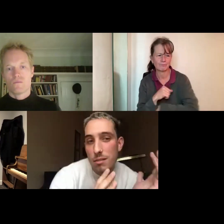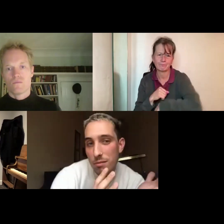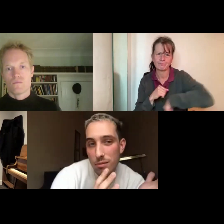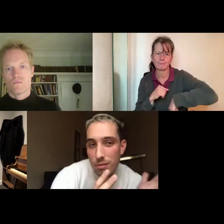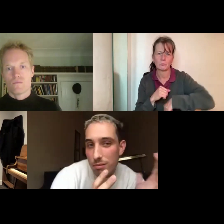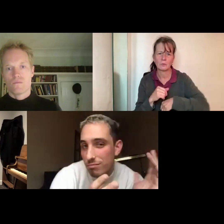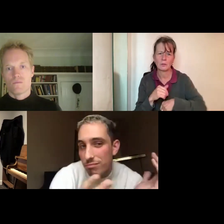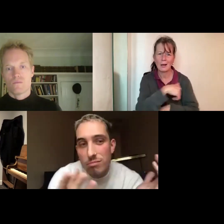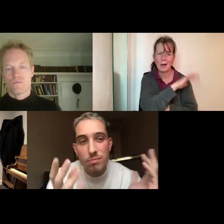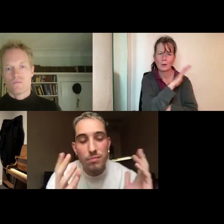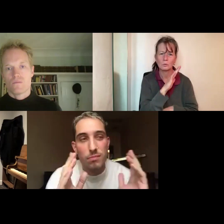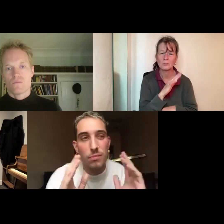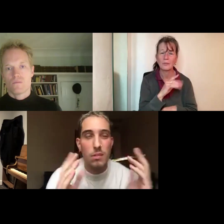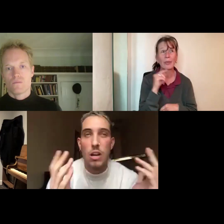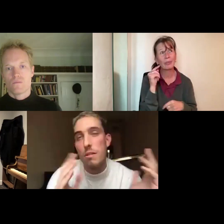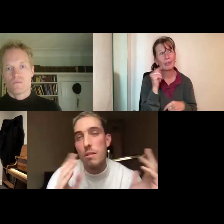as